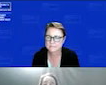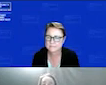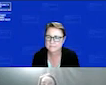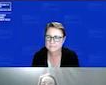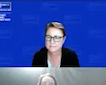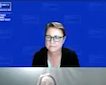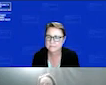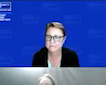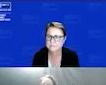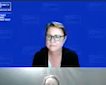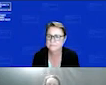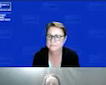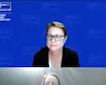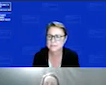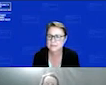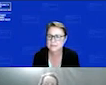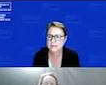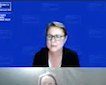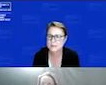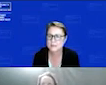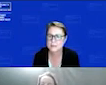walkways, including the crosswalks.